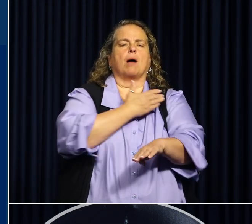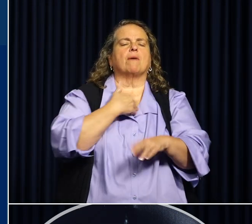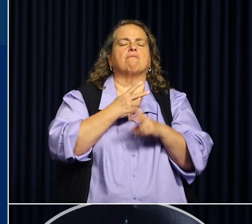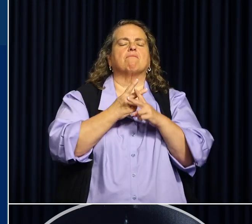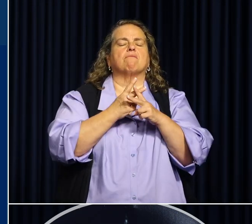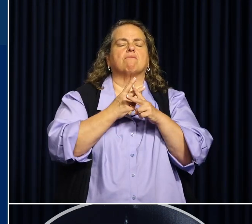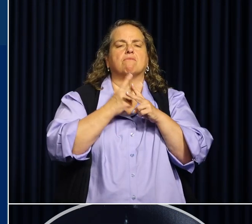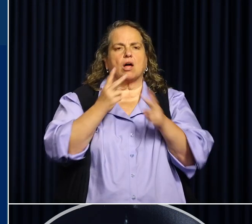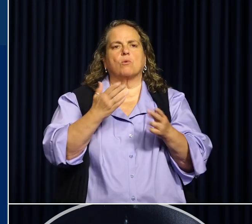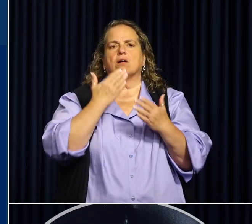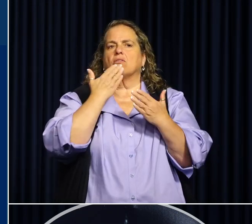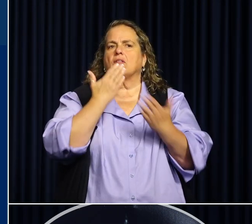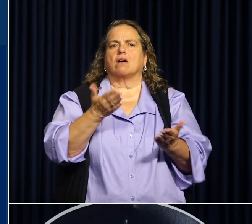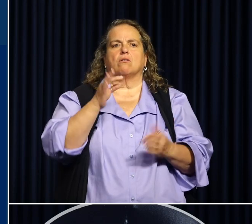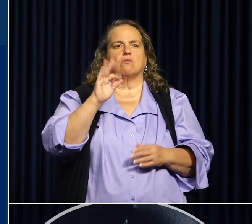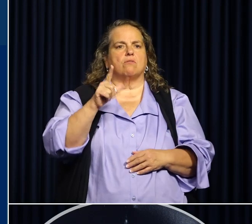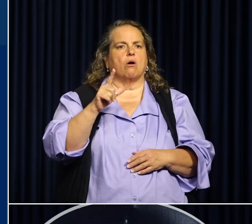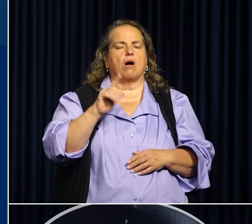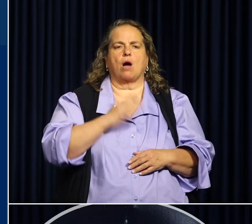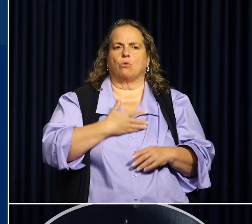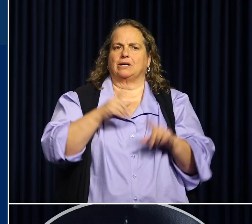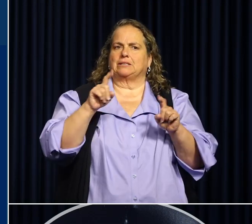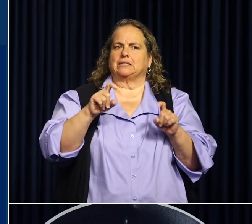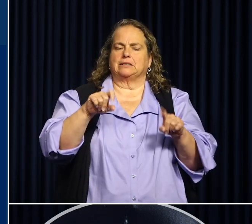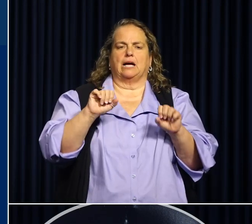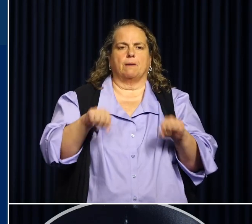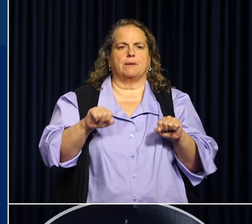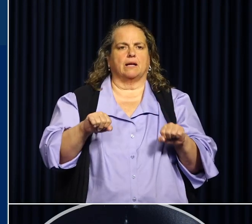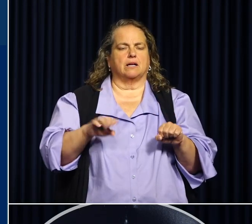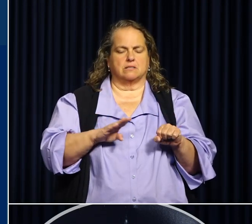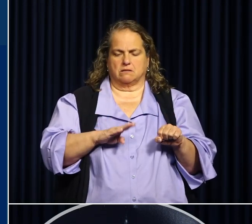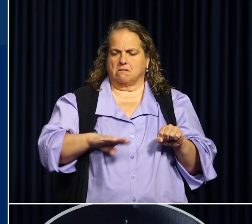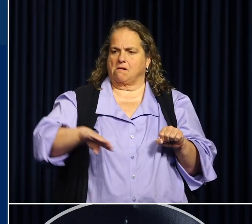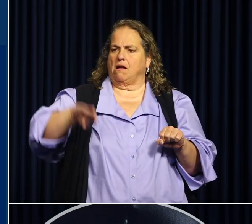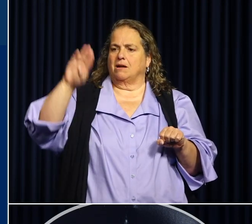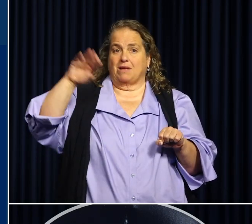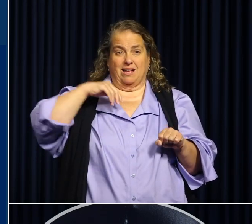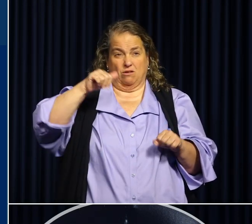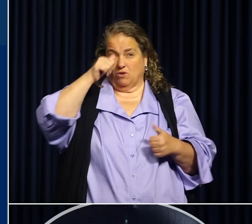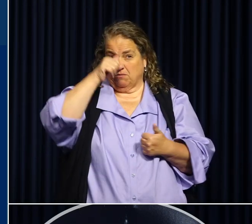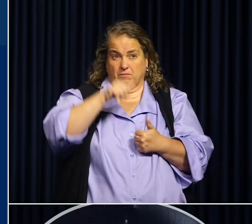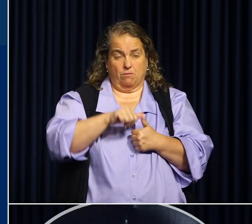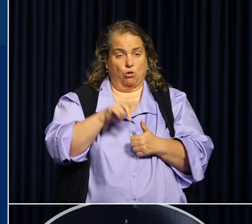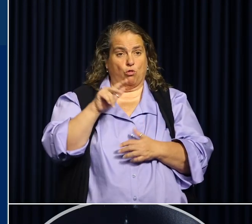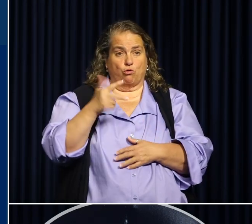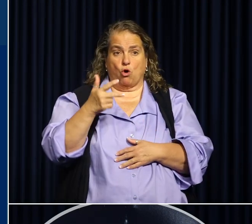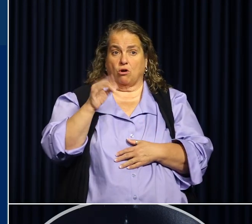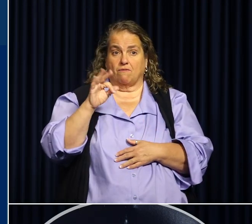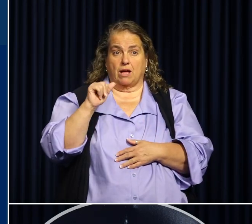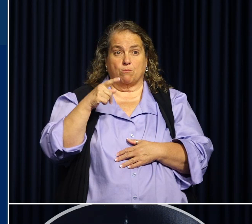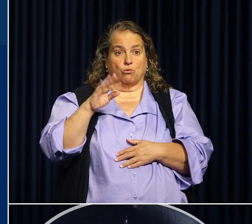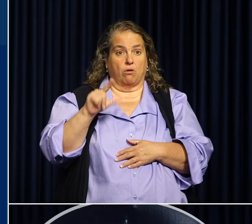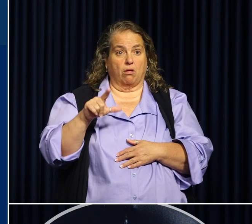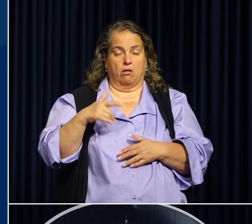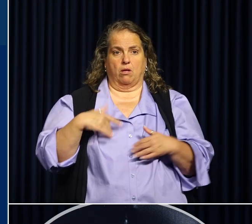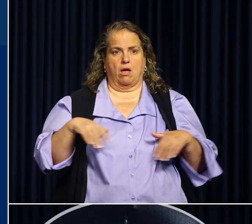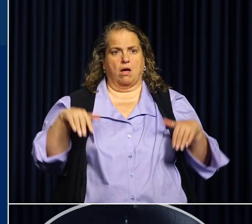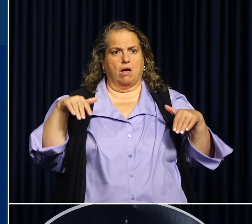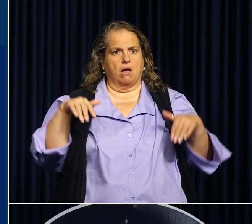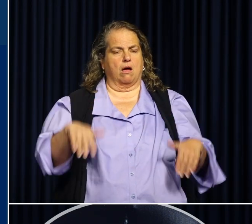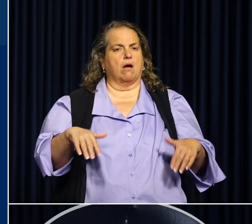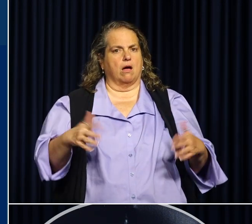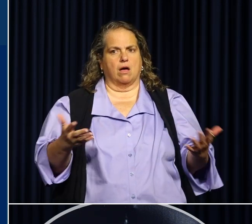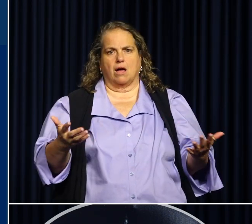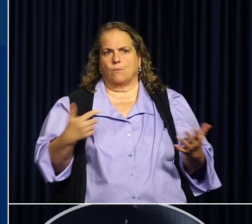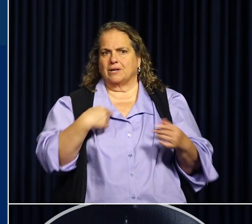for. And it's, I mean, I remember the 3rd of April. I remember